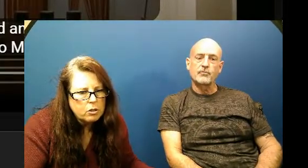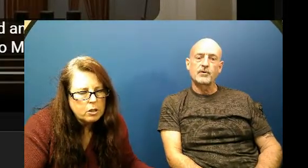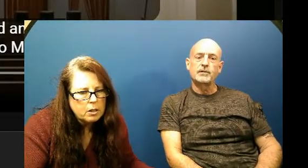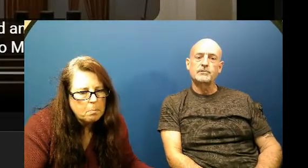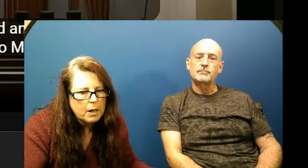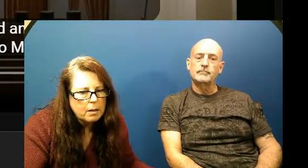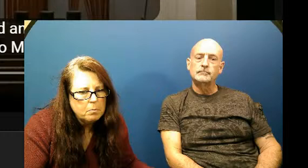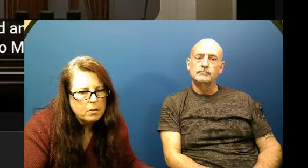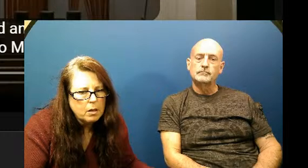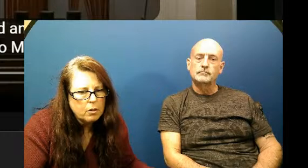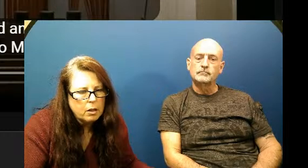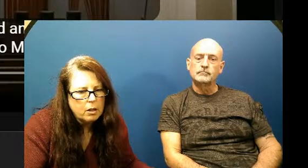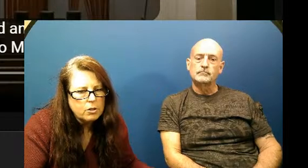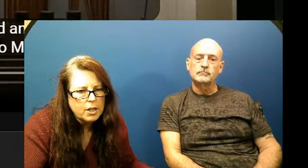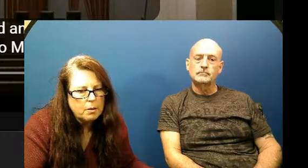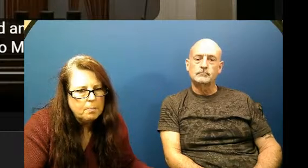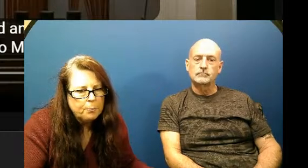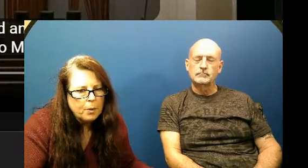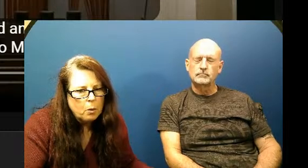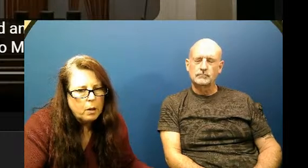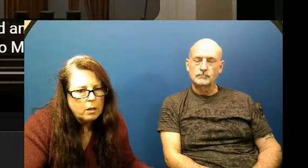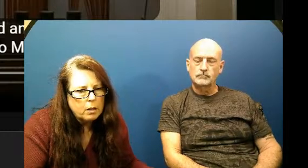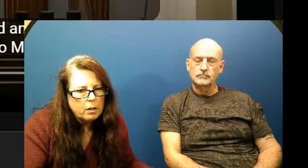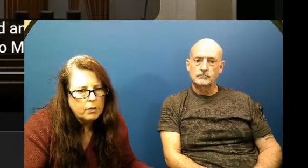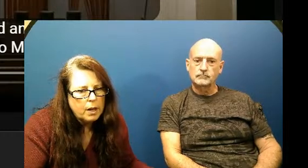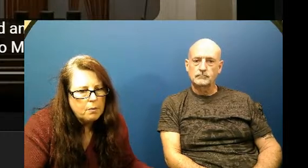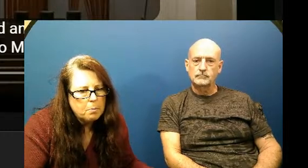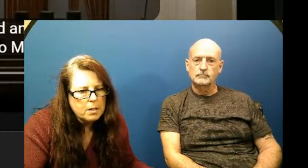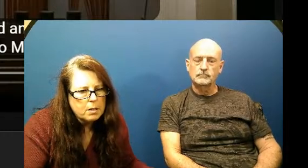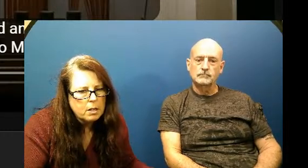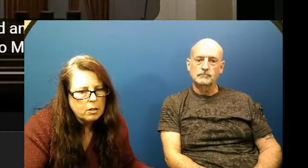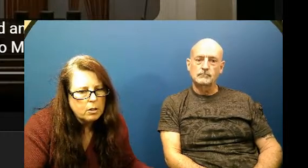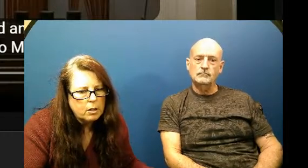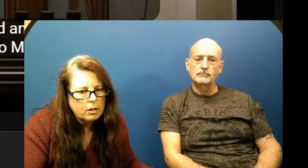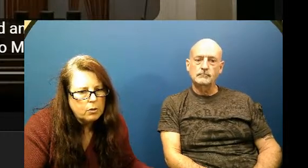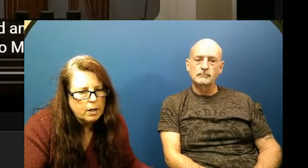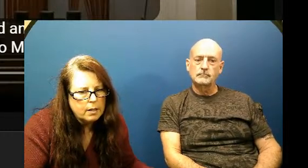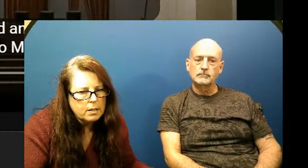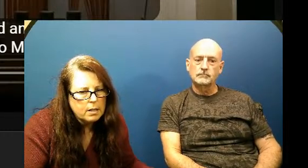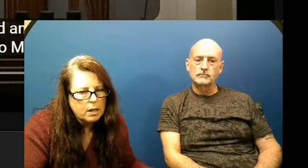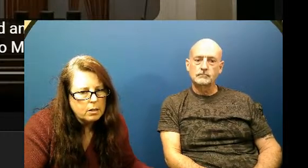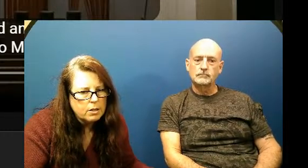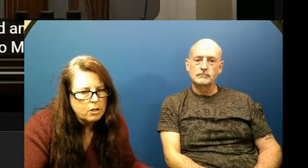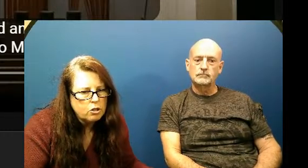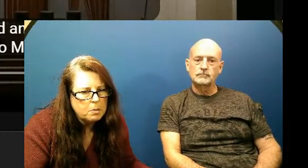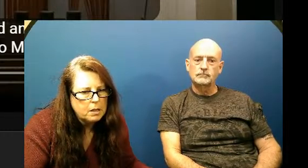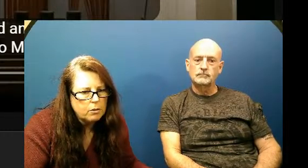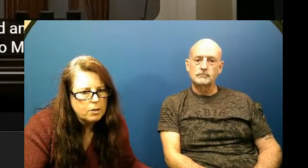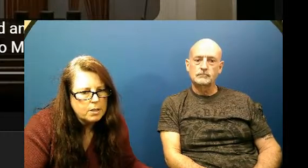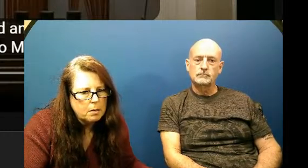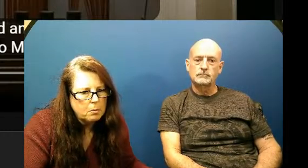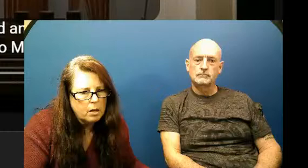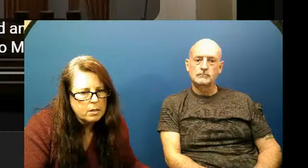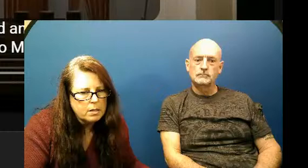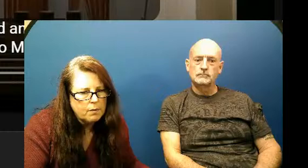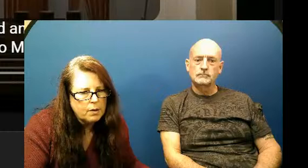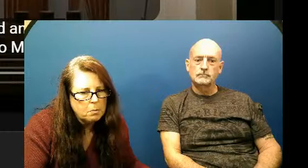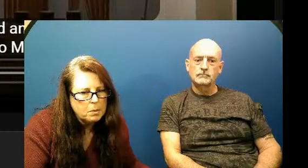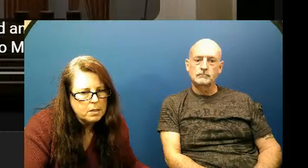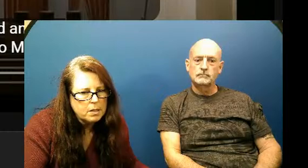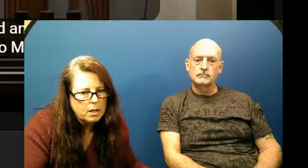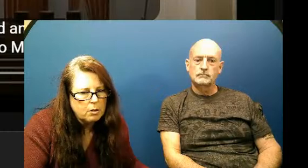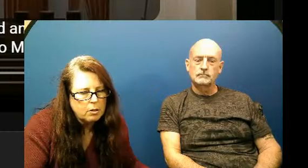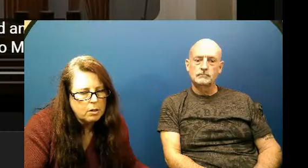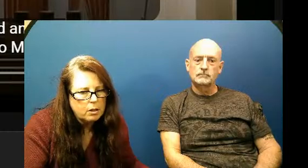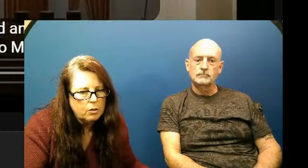I can't read question and those. Pam's? Okay, Launch said, well, if they have a business here in the United States, they should be under the same laws as every